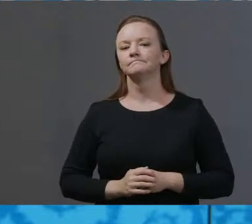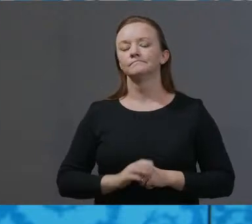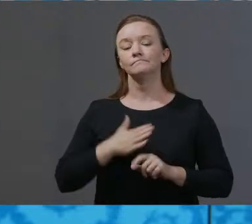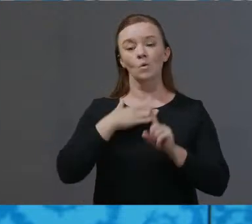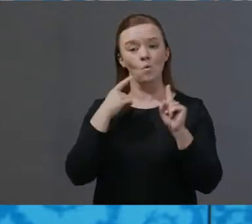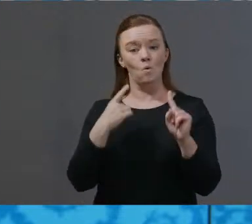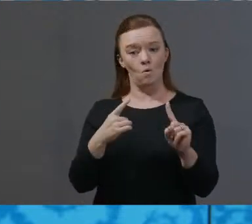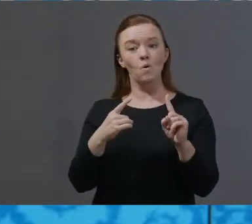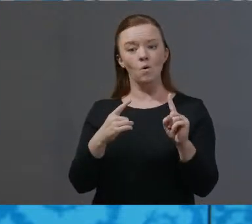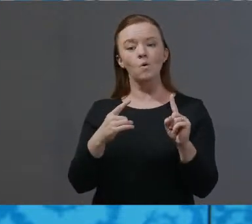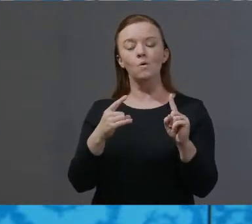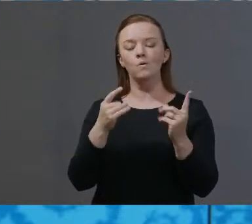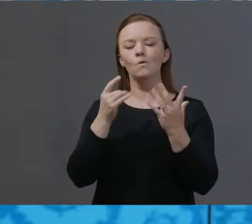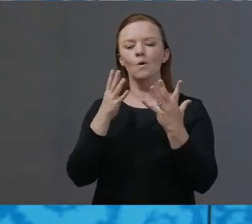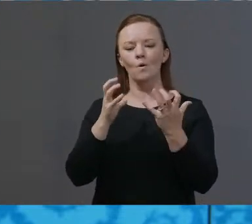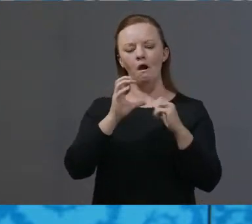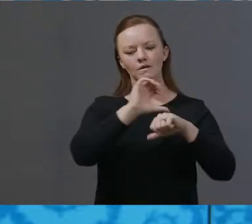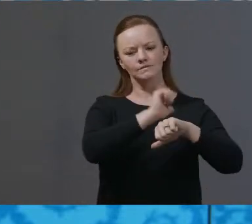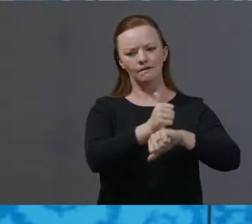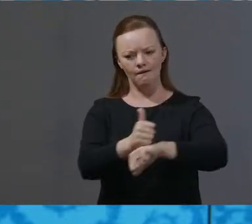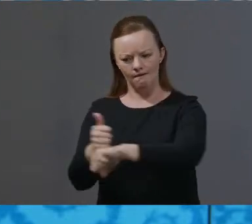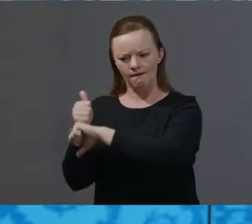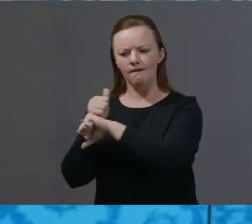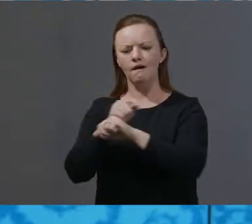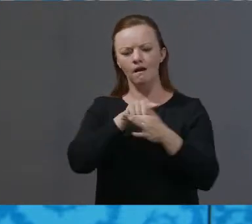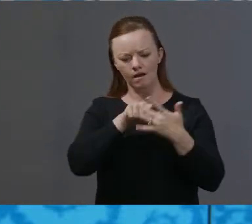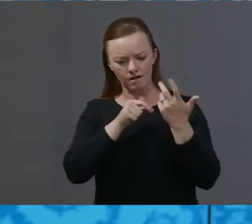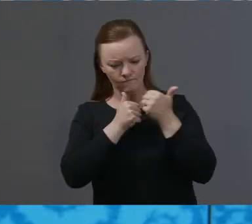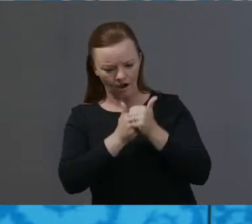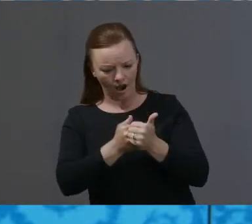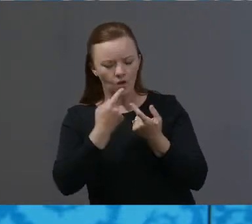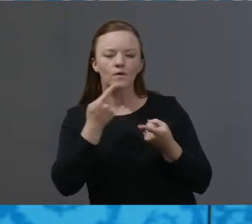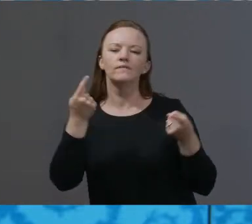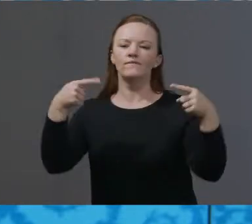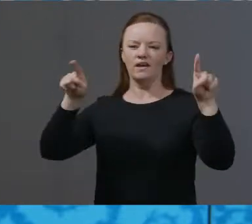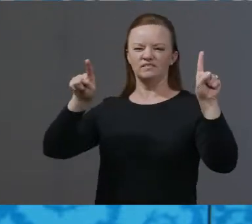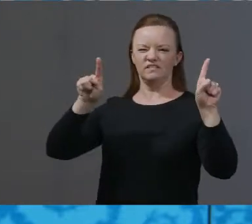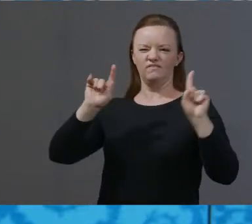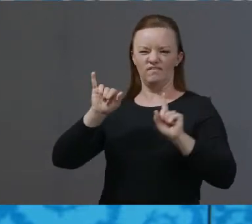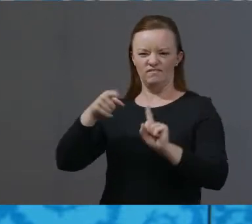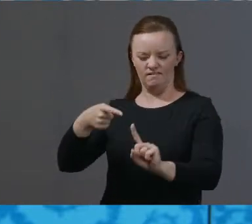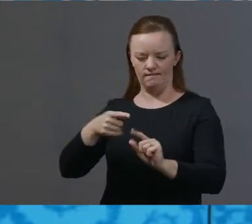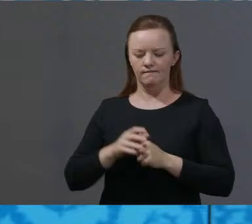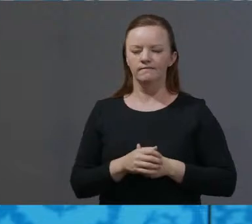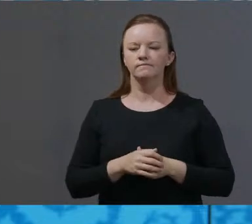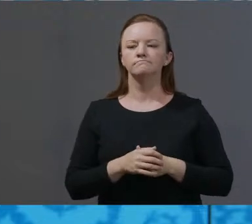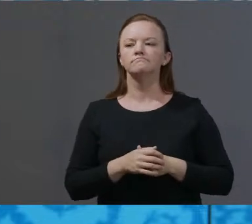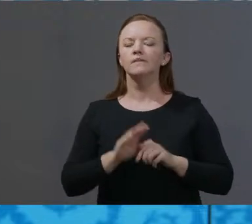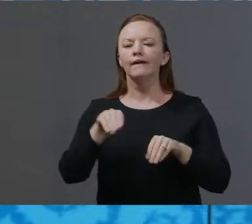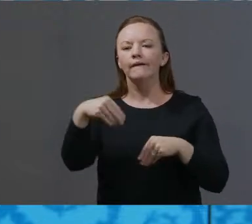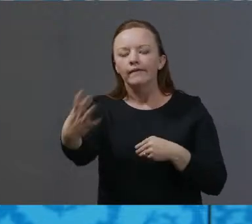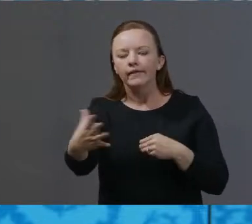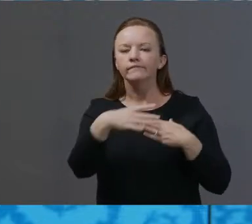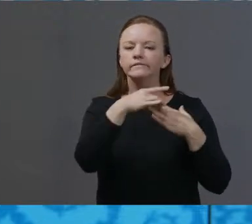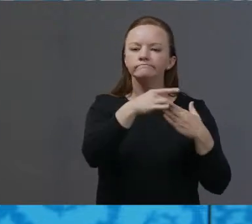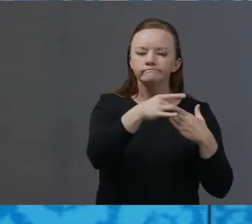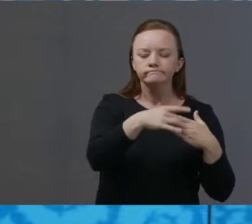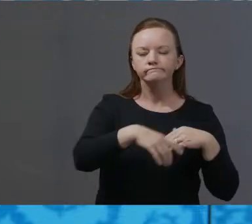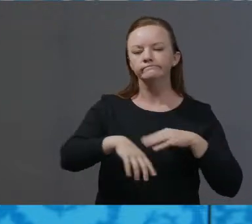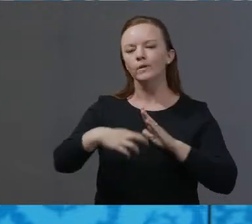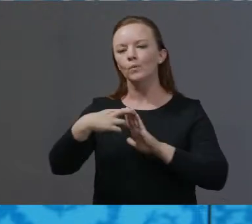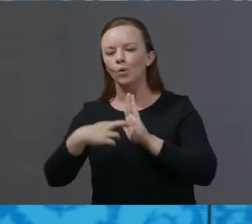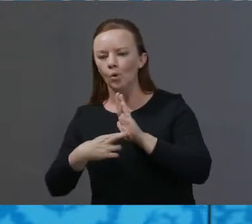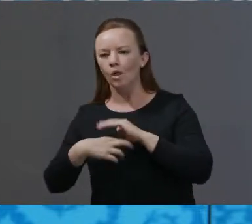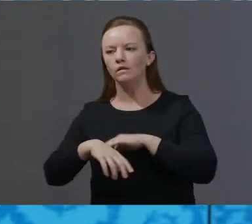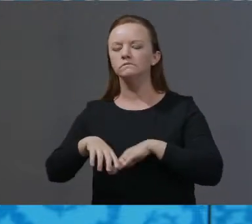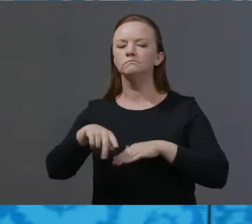effective, to put forward initiatives, guidelines, and ideas that will have a